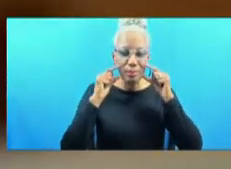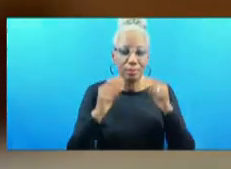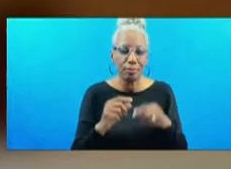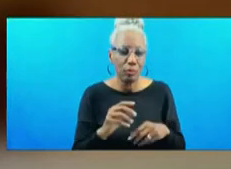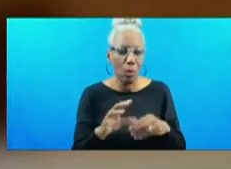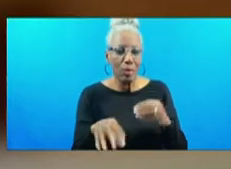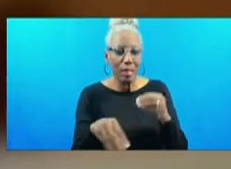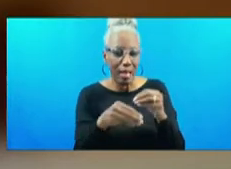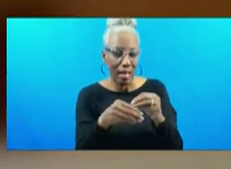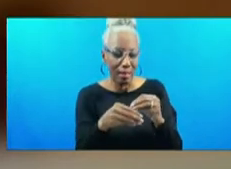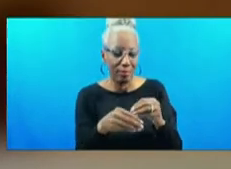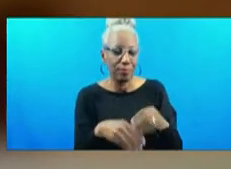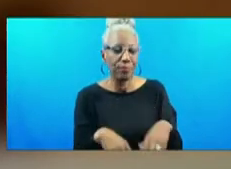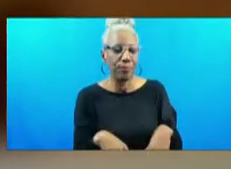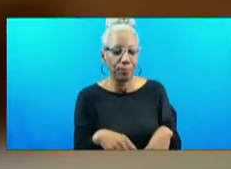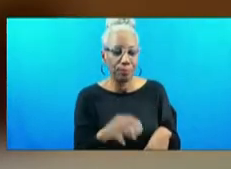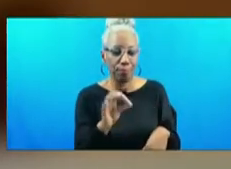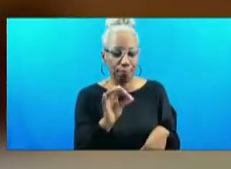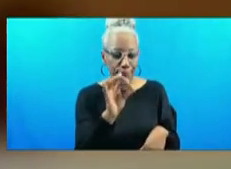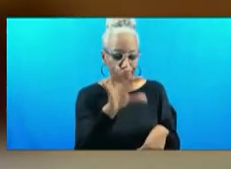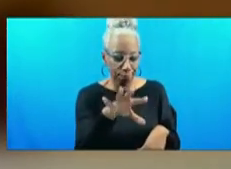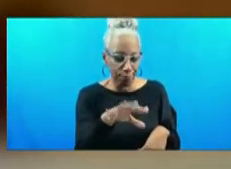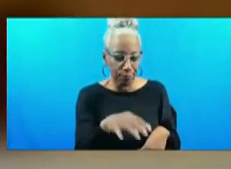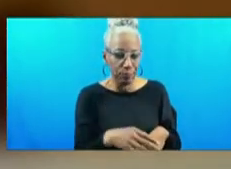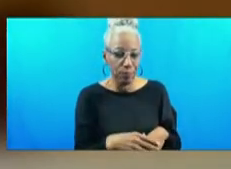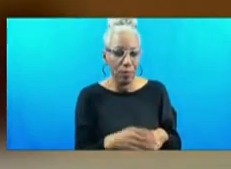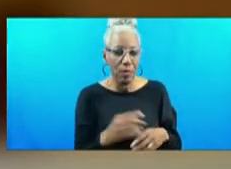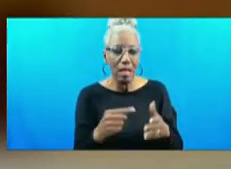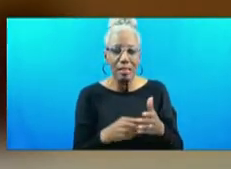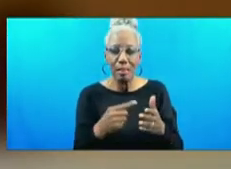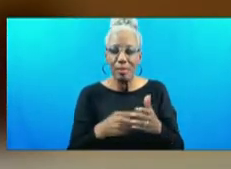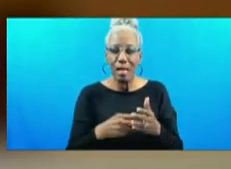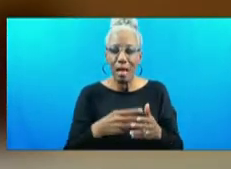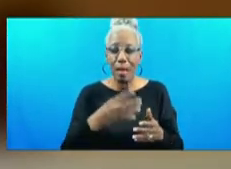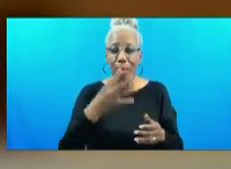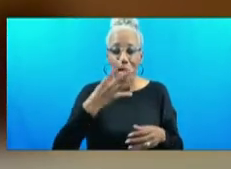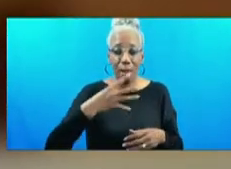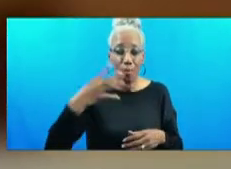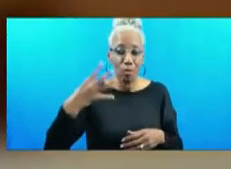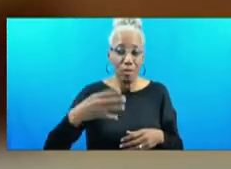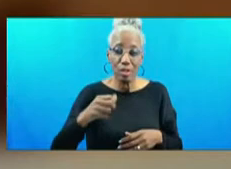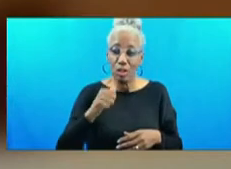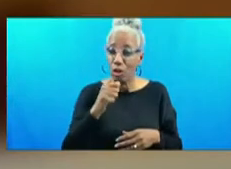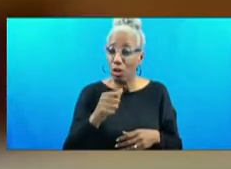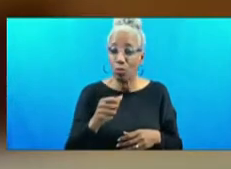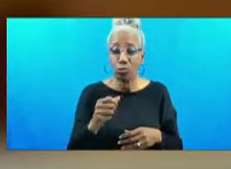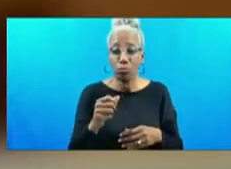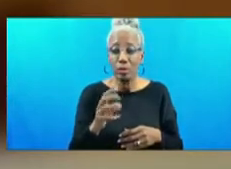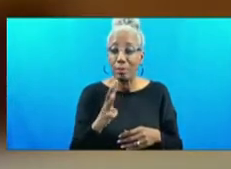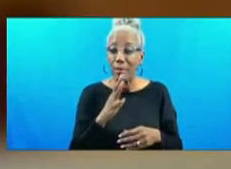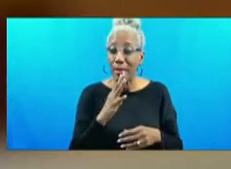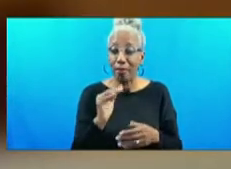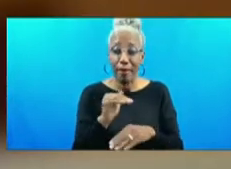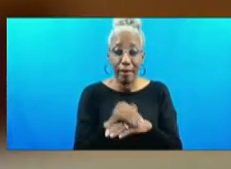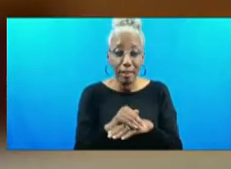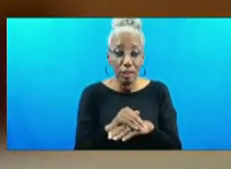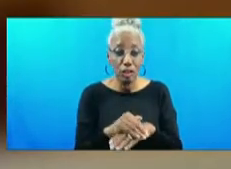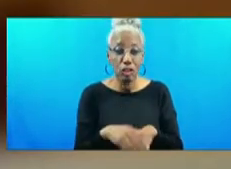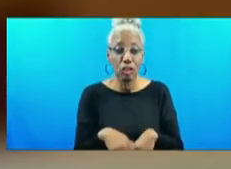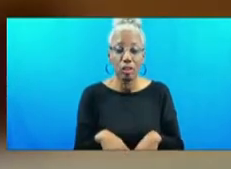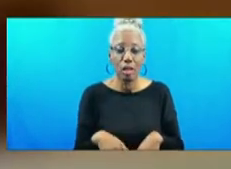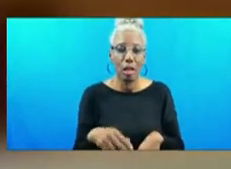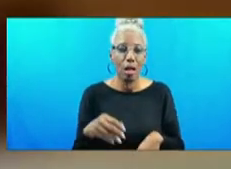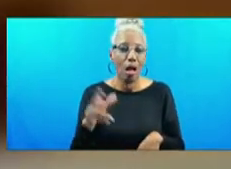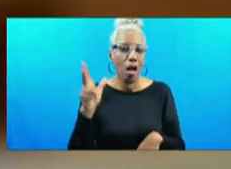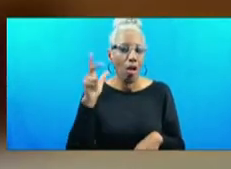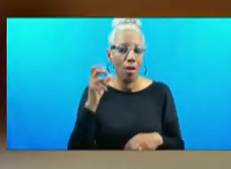sometimes, and I'm talking about our immigrant population who don't speak English. Sometimes I just saw a comment that I heard many times in the past.